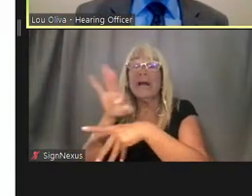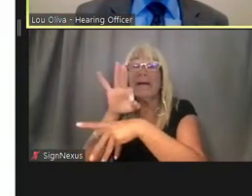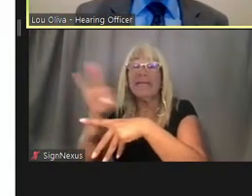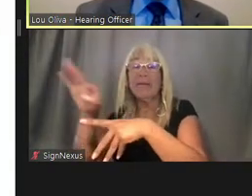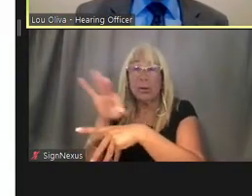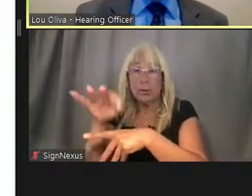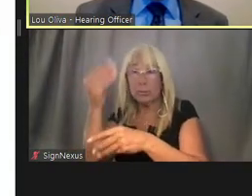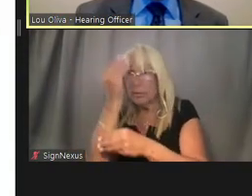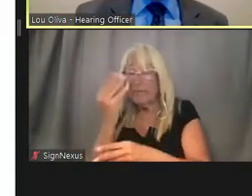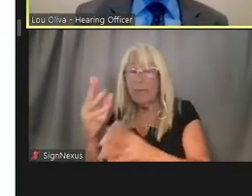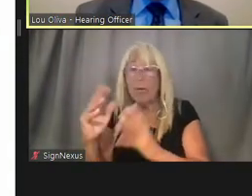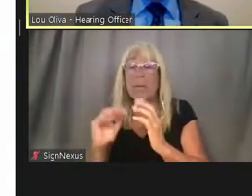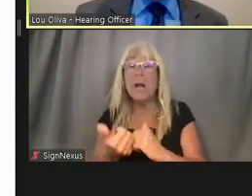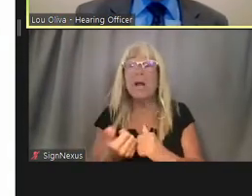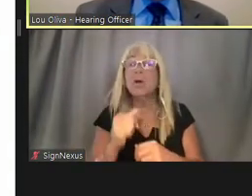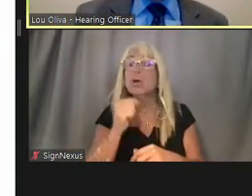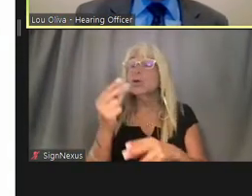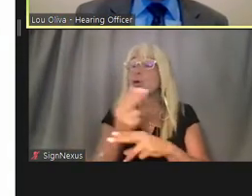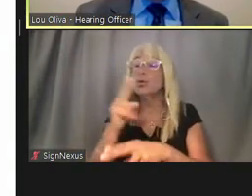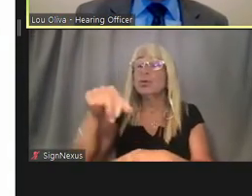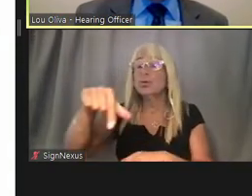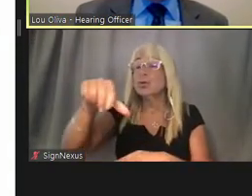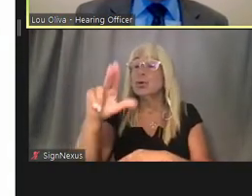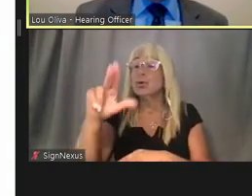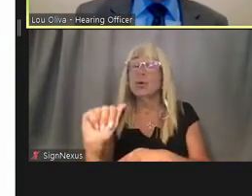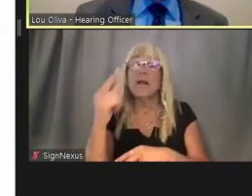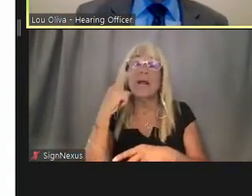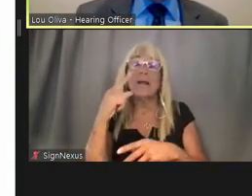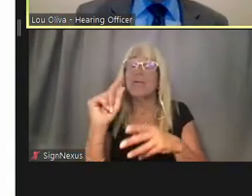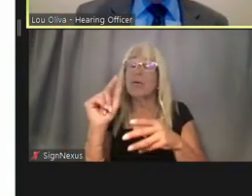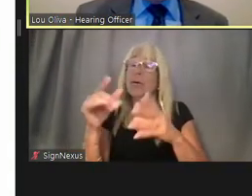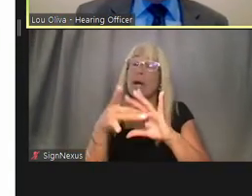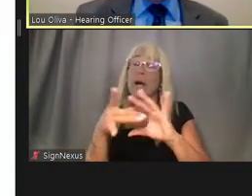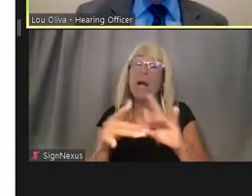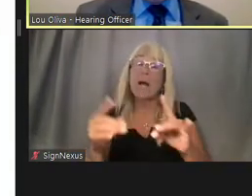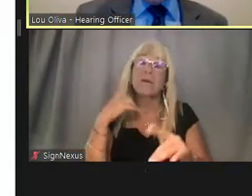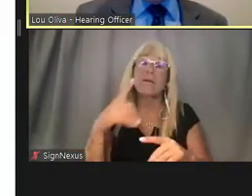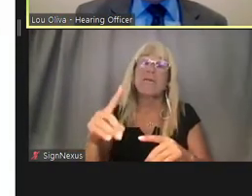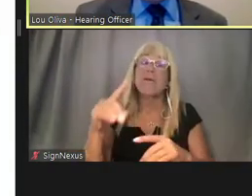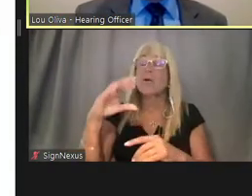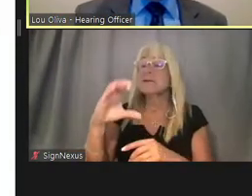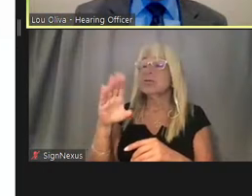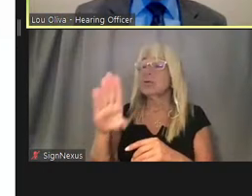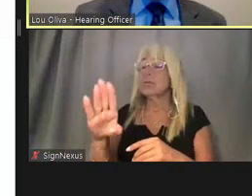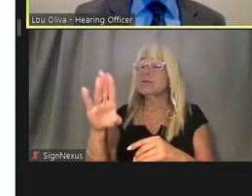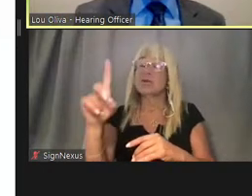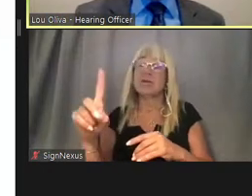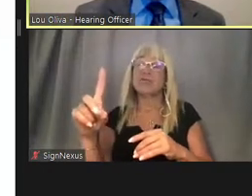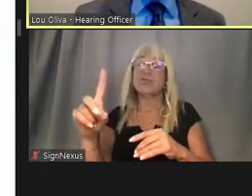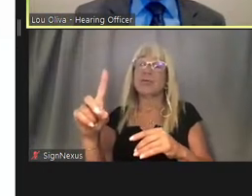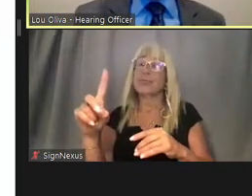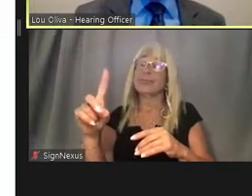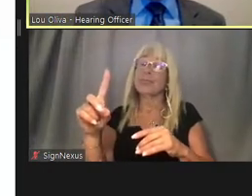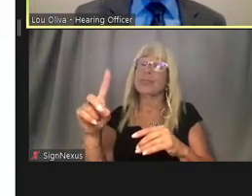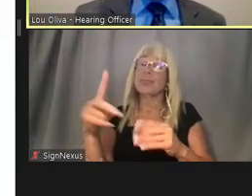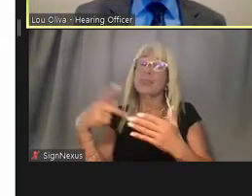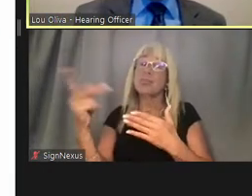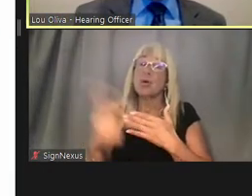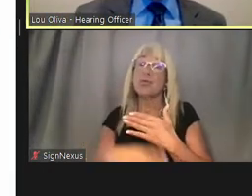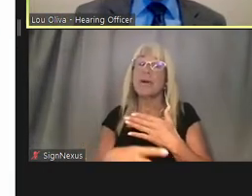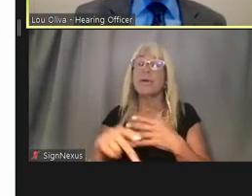please do not use the Q a function for comments you would like to submit on the central business district polling program comments can be submitted by